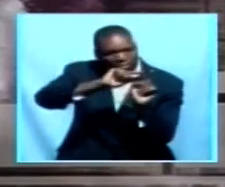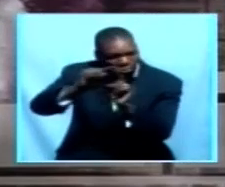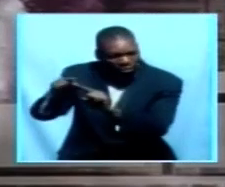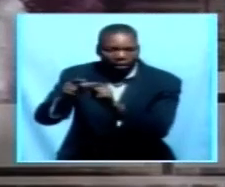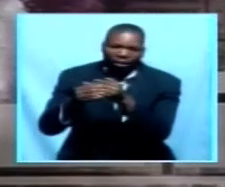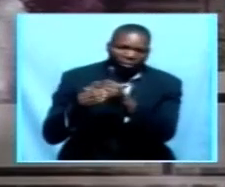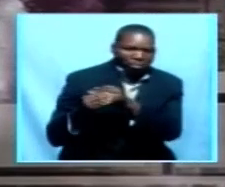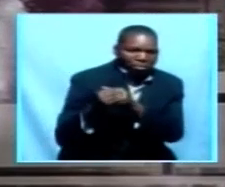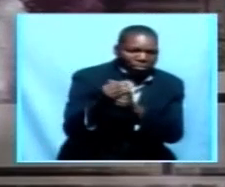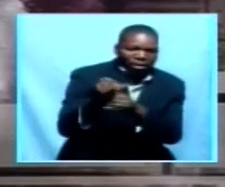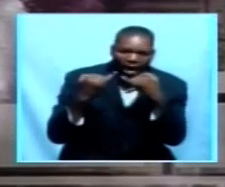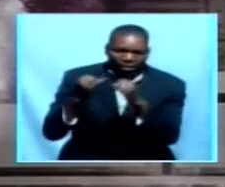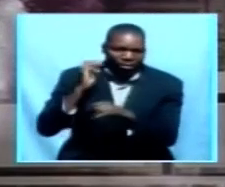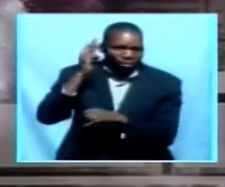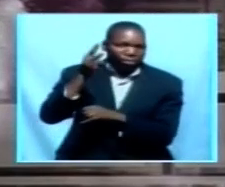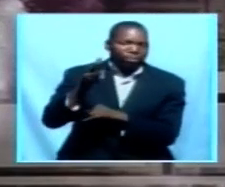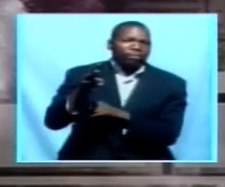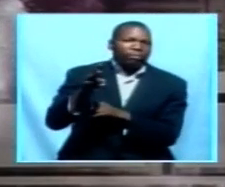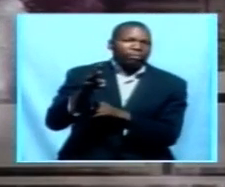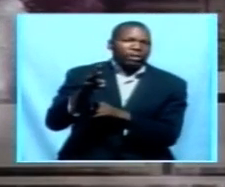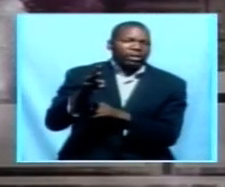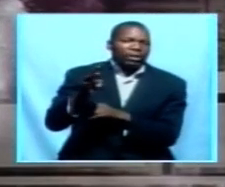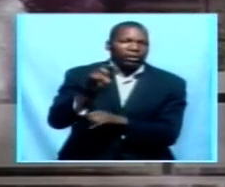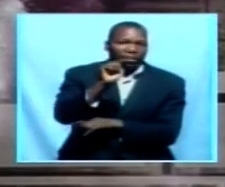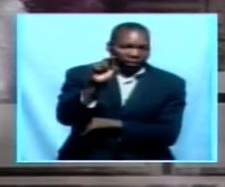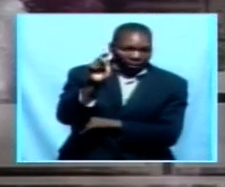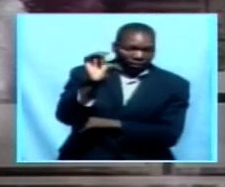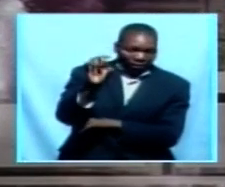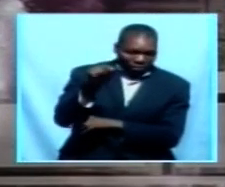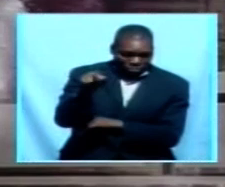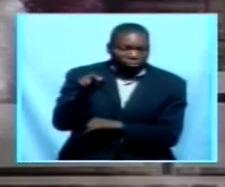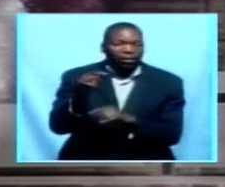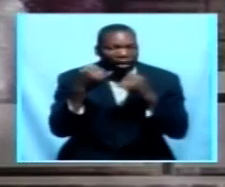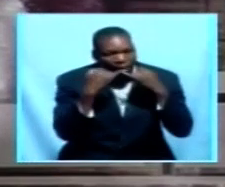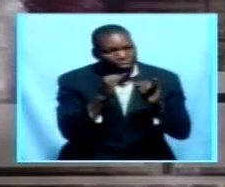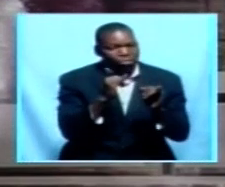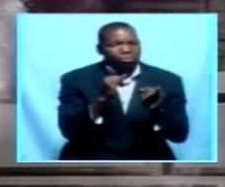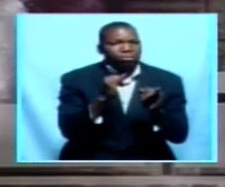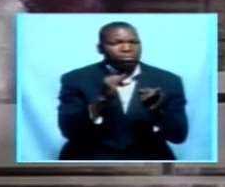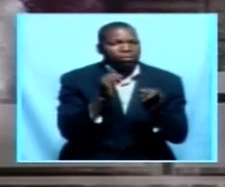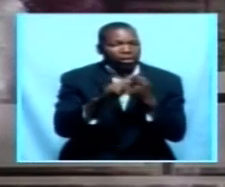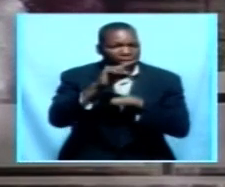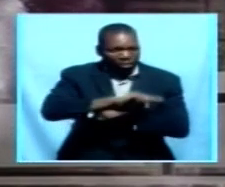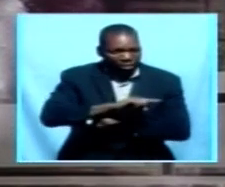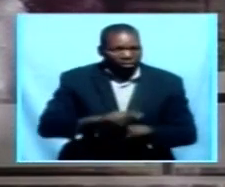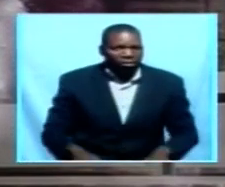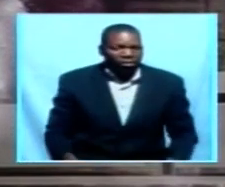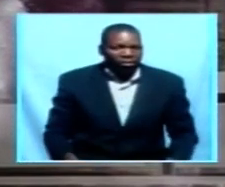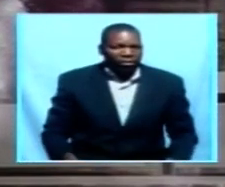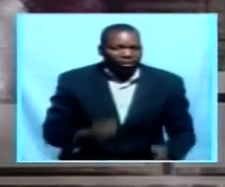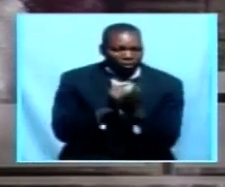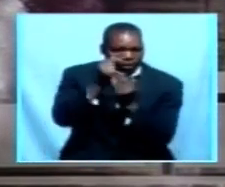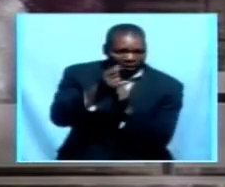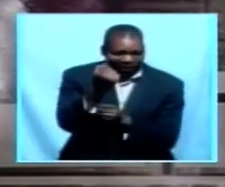in due course. This is according to a statement released to ZNBC News by Mrs. Mwenga today. Zambia went to the polls on